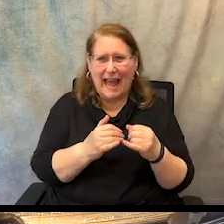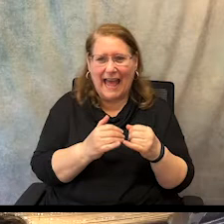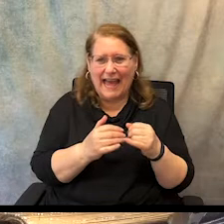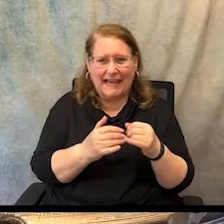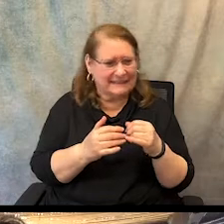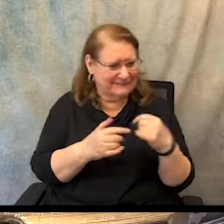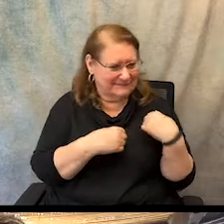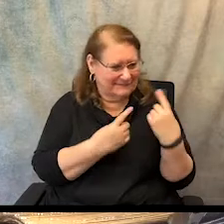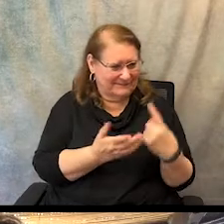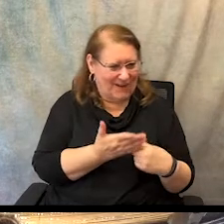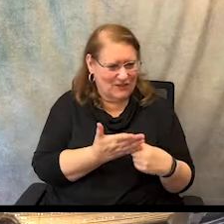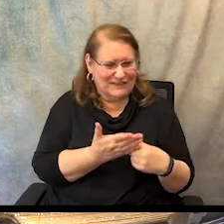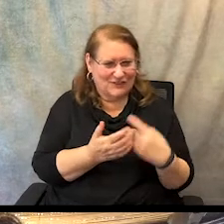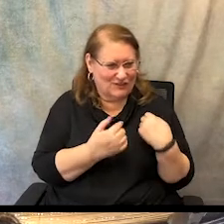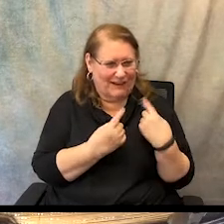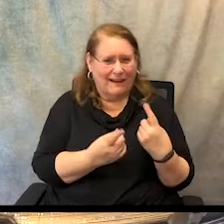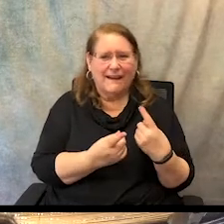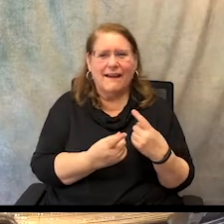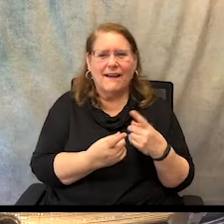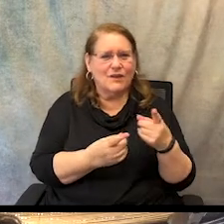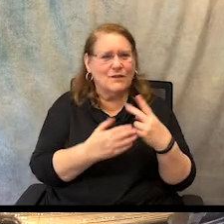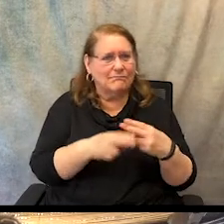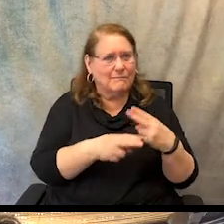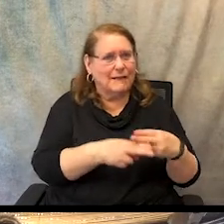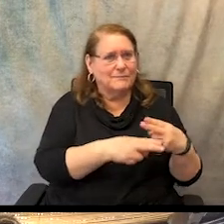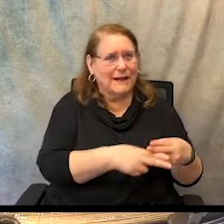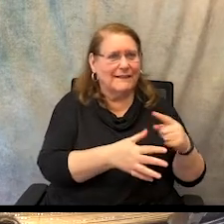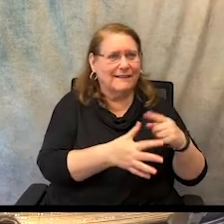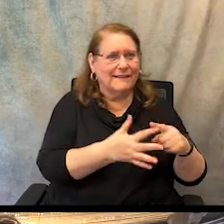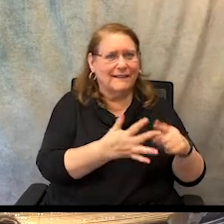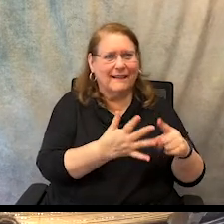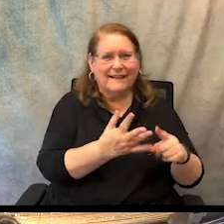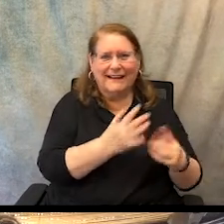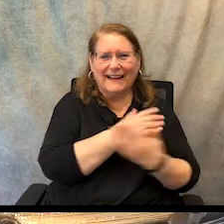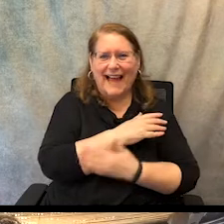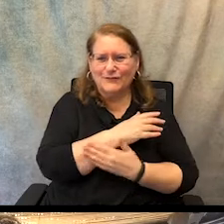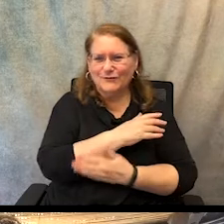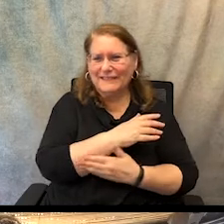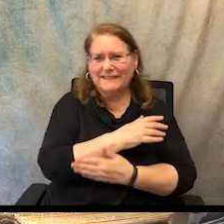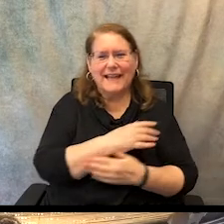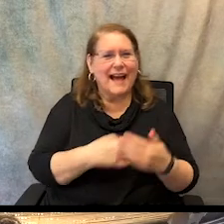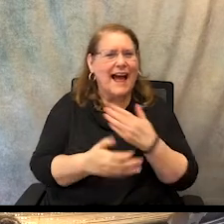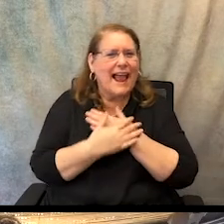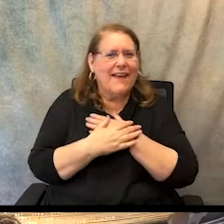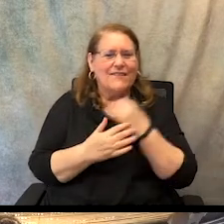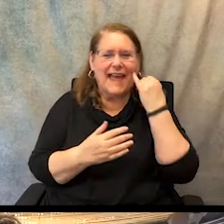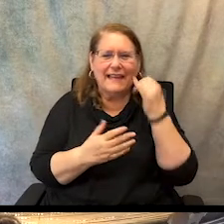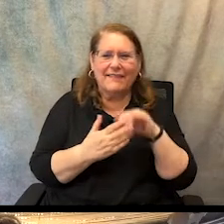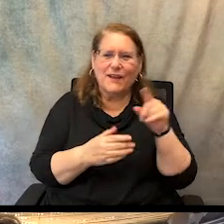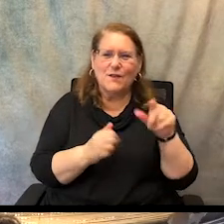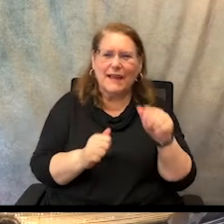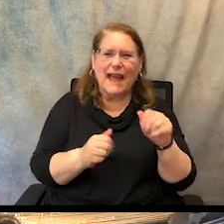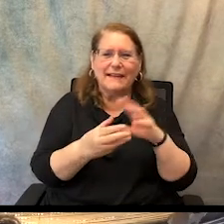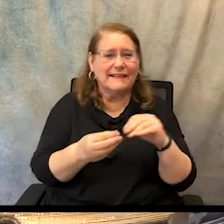of conversation, you mentioned, you know, a number of countries. And I love the idea